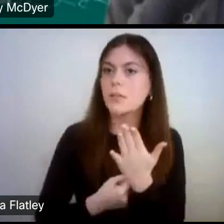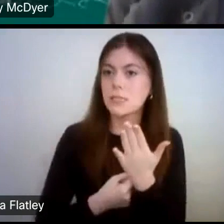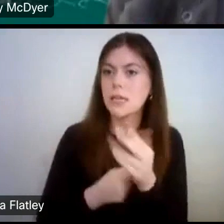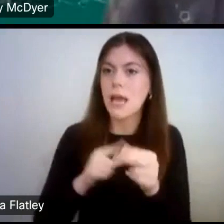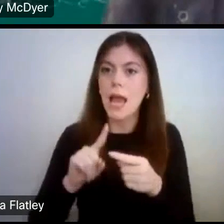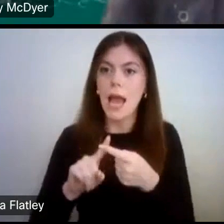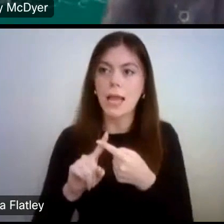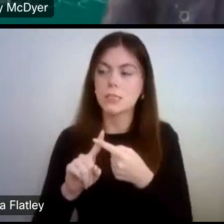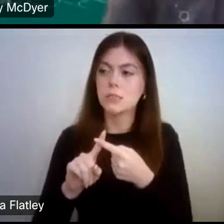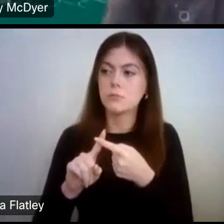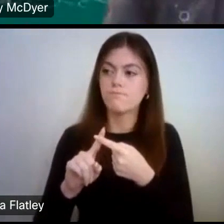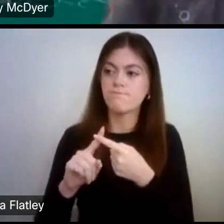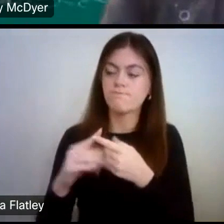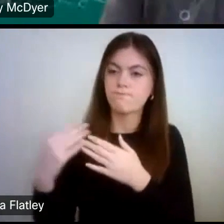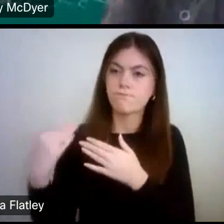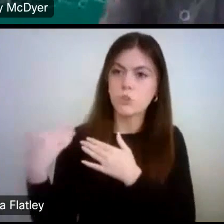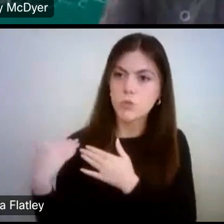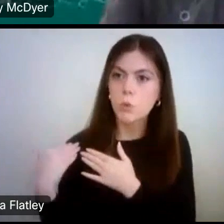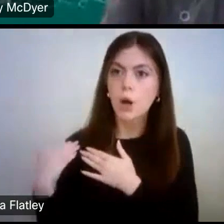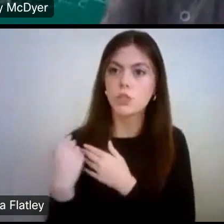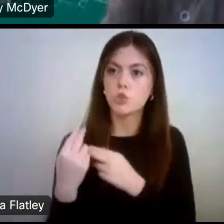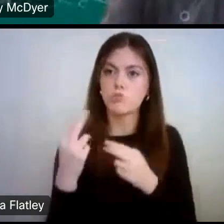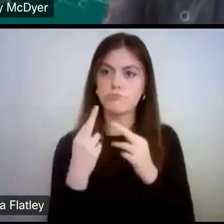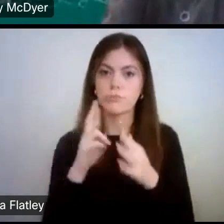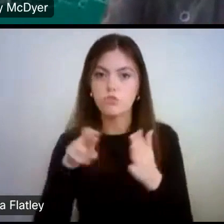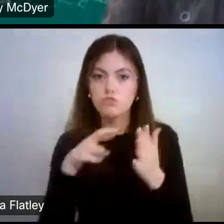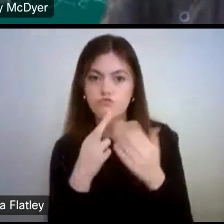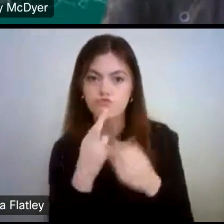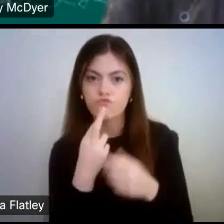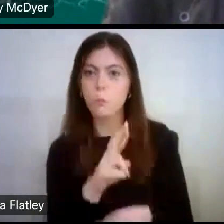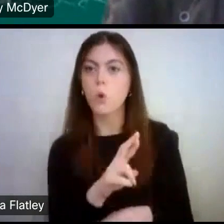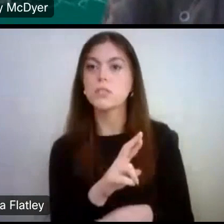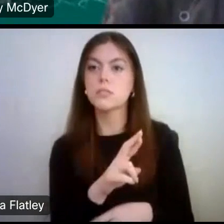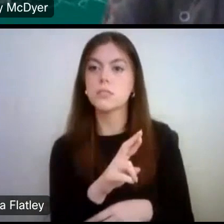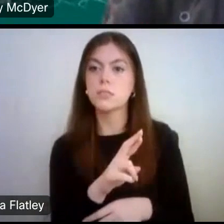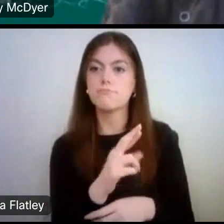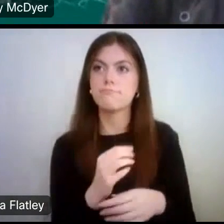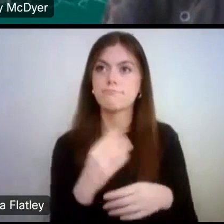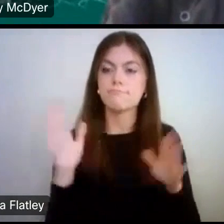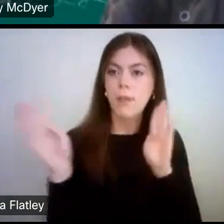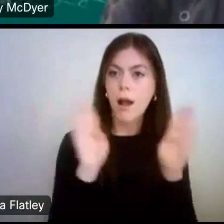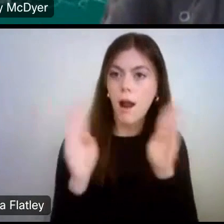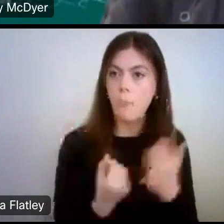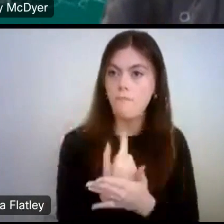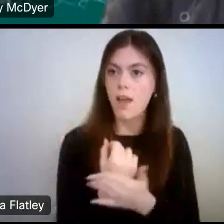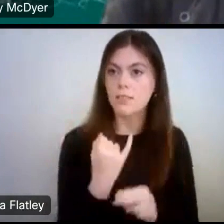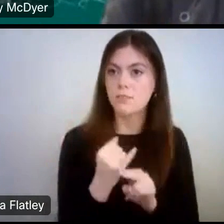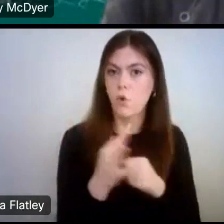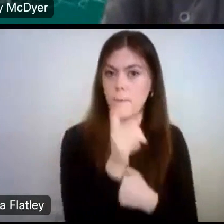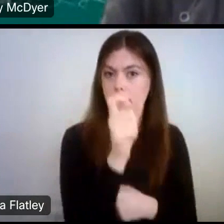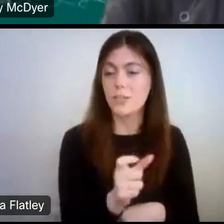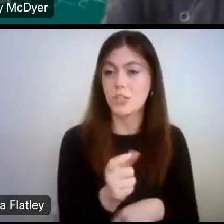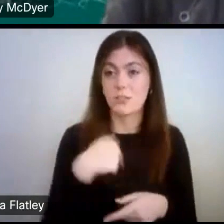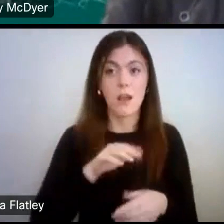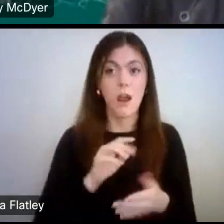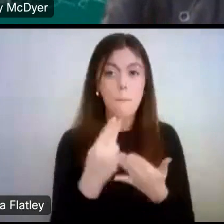requirement to report patient safety incidents under that policy, and particular harm events, you know. And our policy is very clear and gives